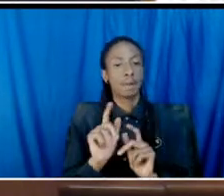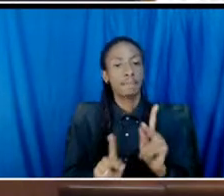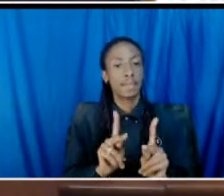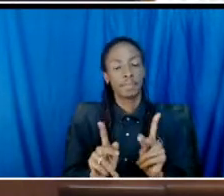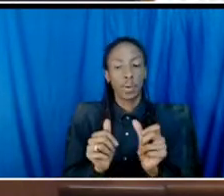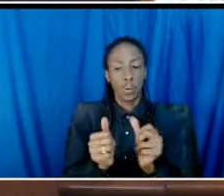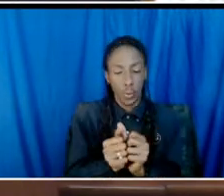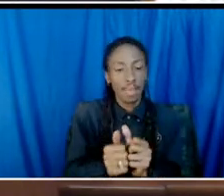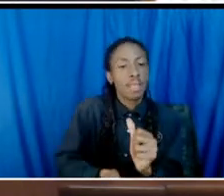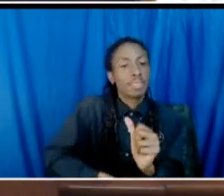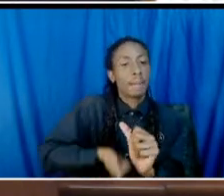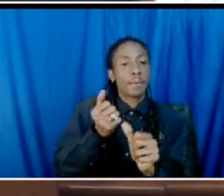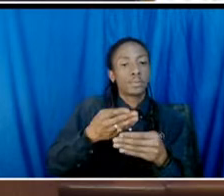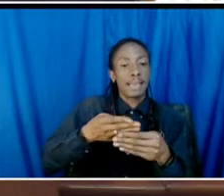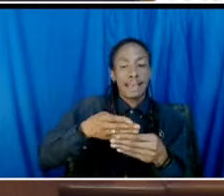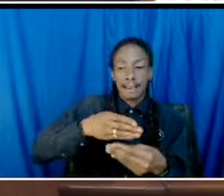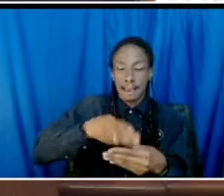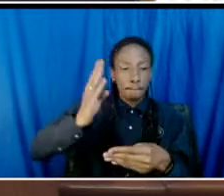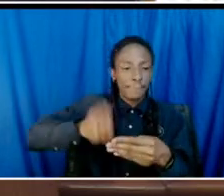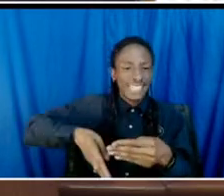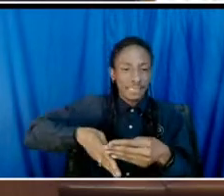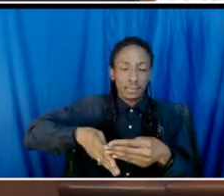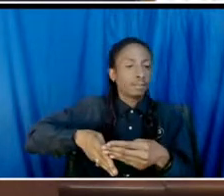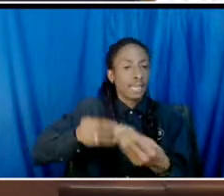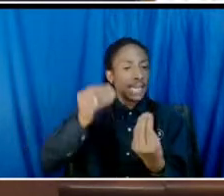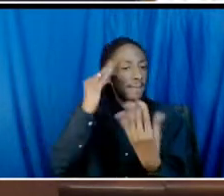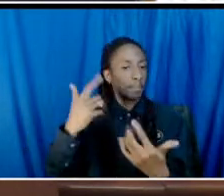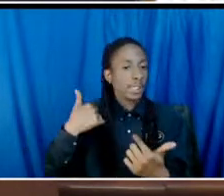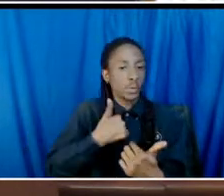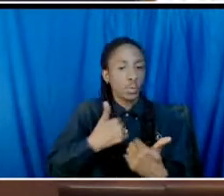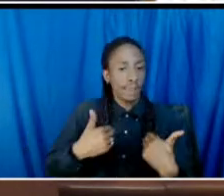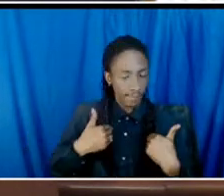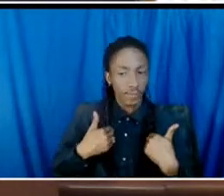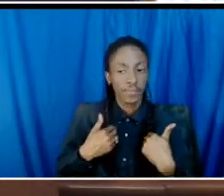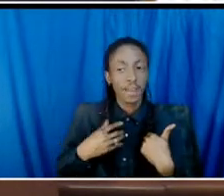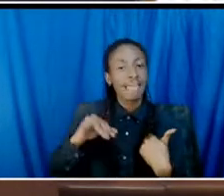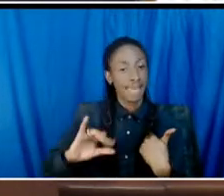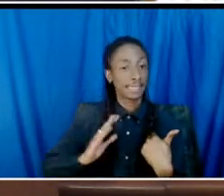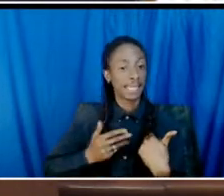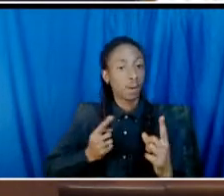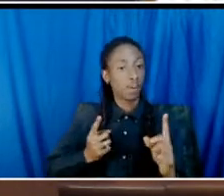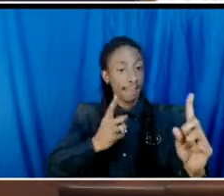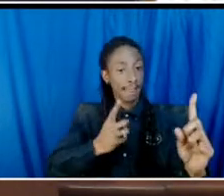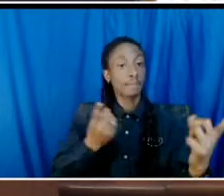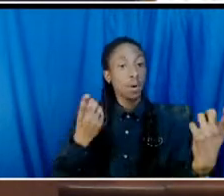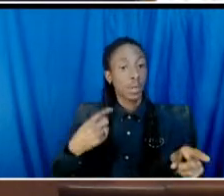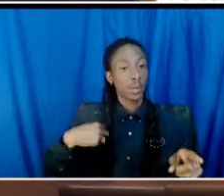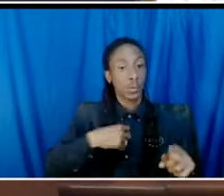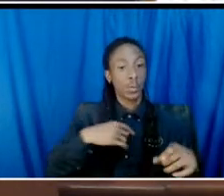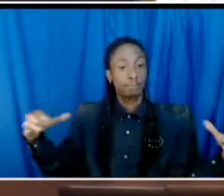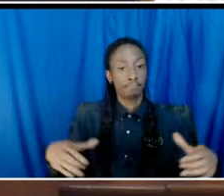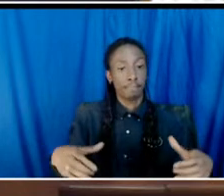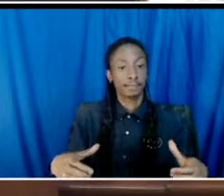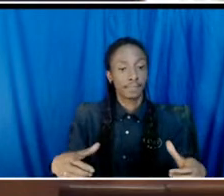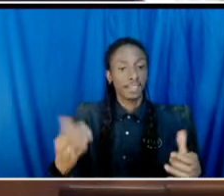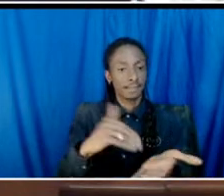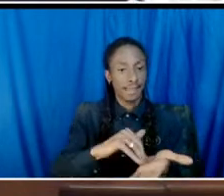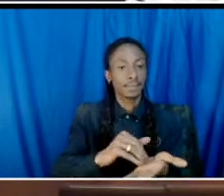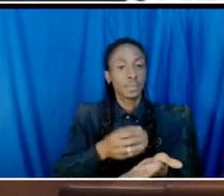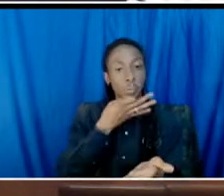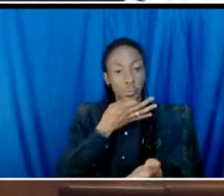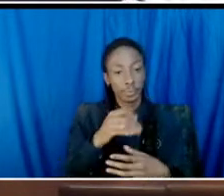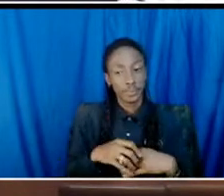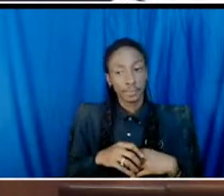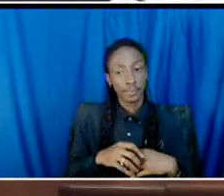complete information possible. That will be our aim when we reconvene in the coming weeks.